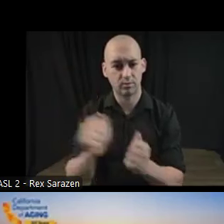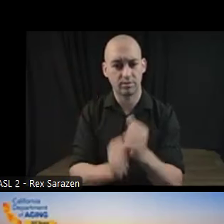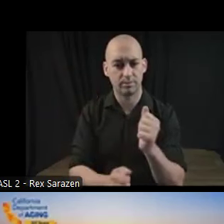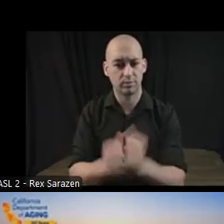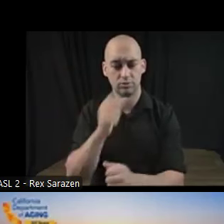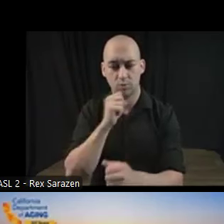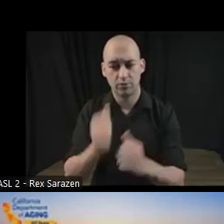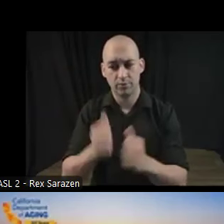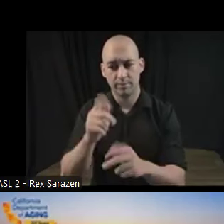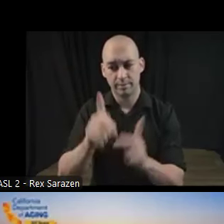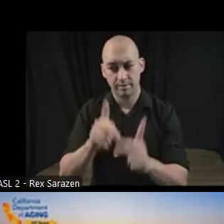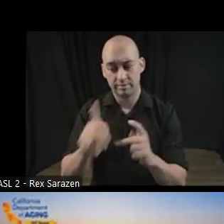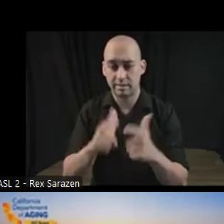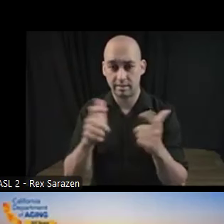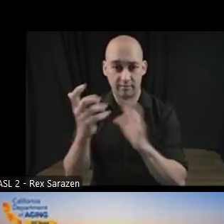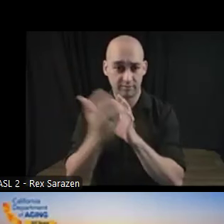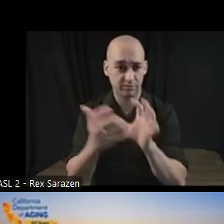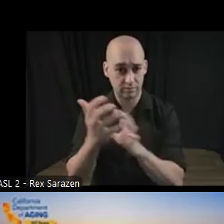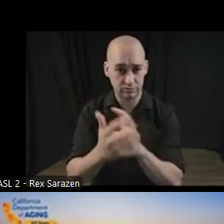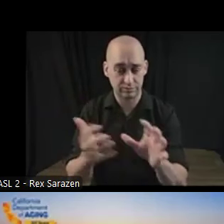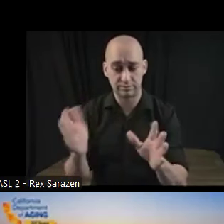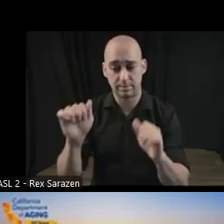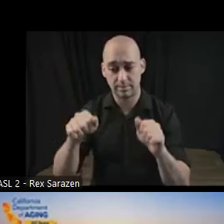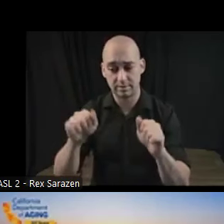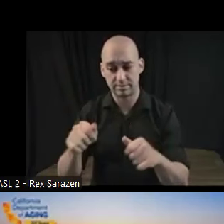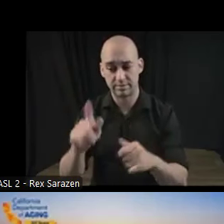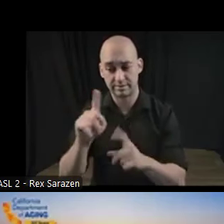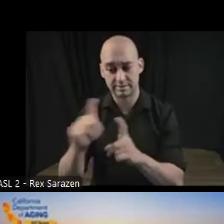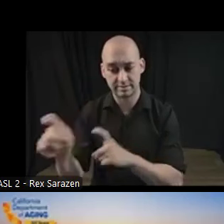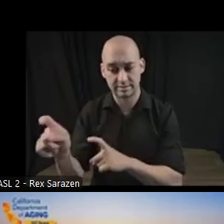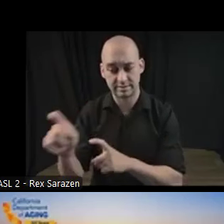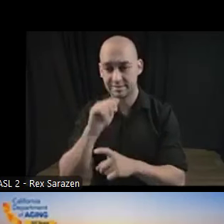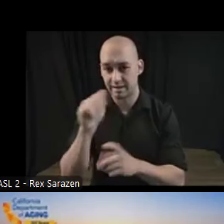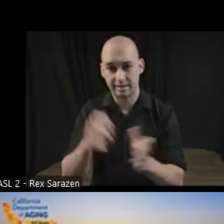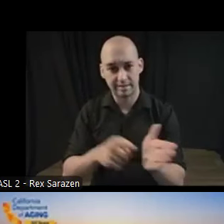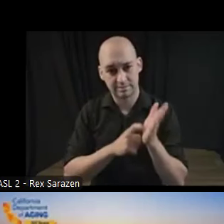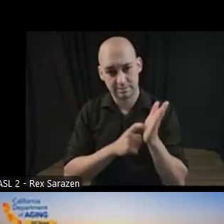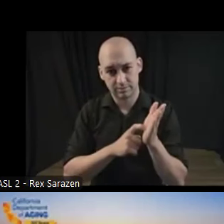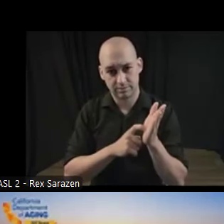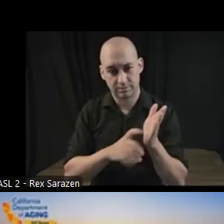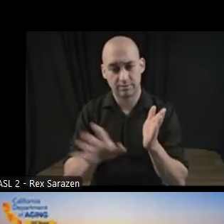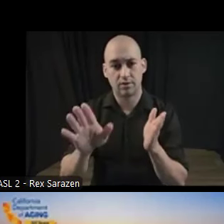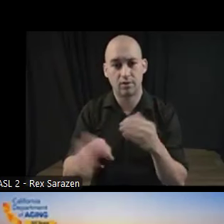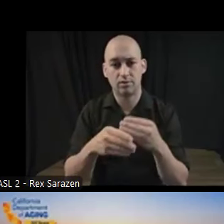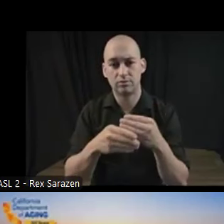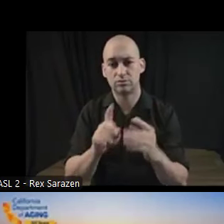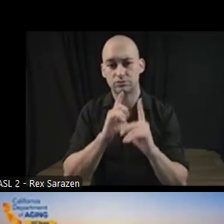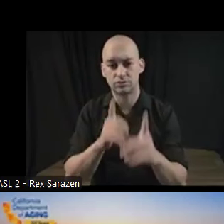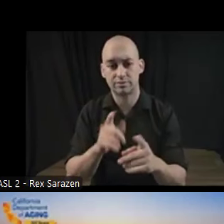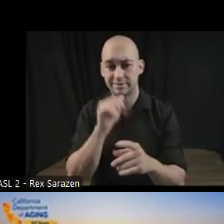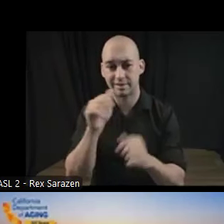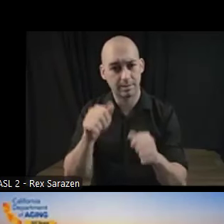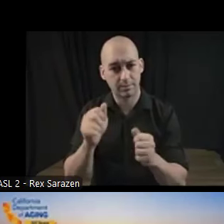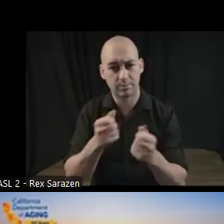of confusion. It's very likely that a lot of tests are done that are not necessary. And it's also true that they're not able to provide the family with the